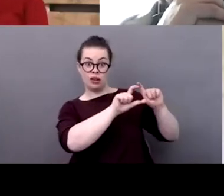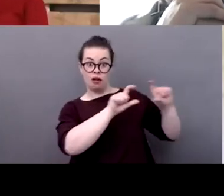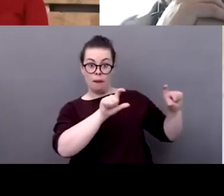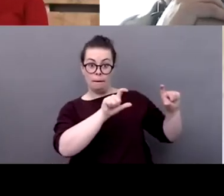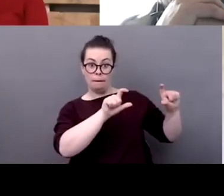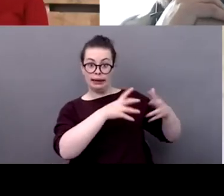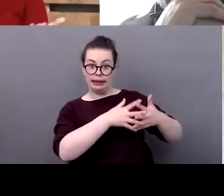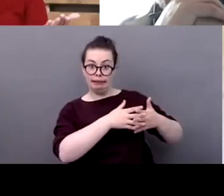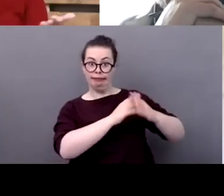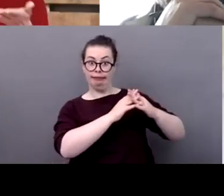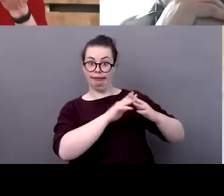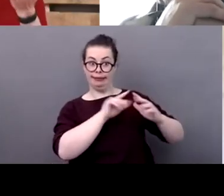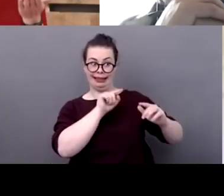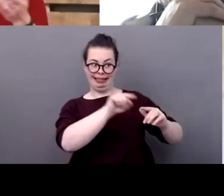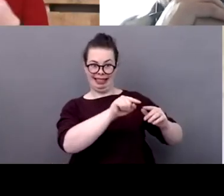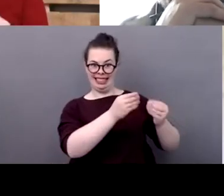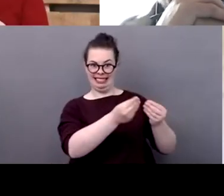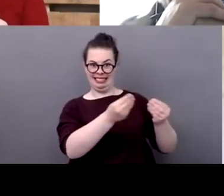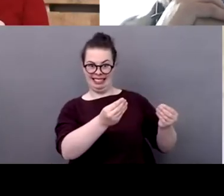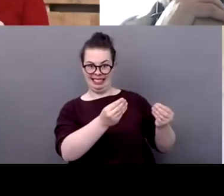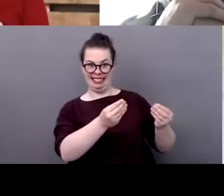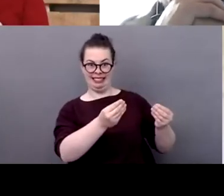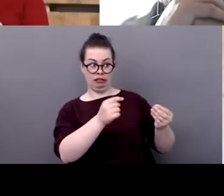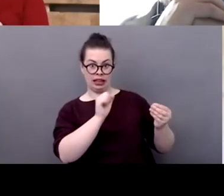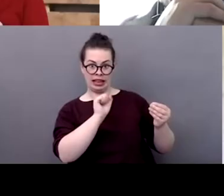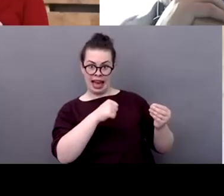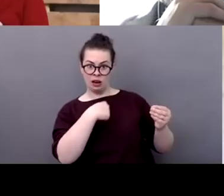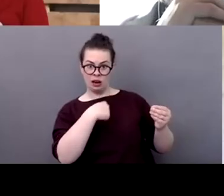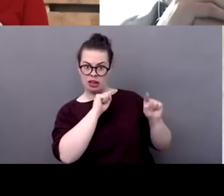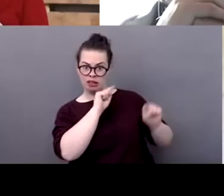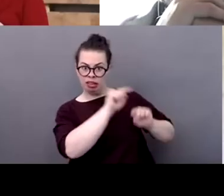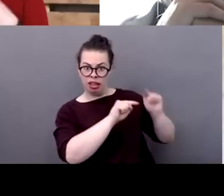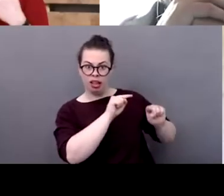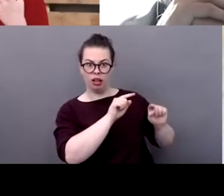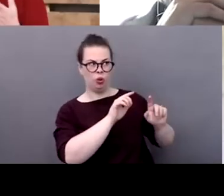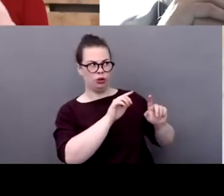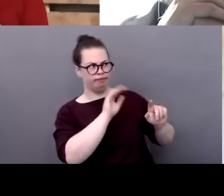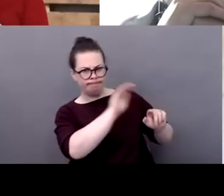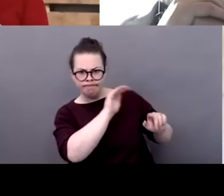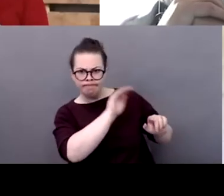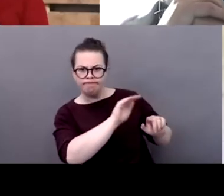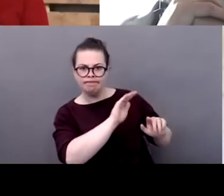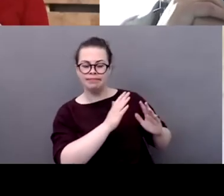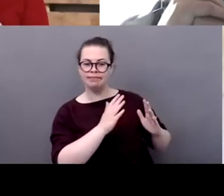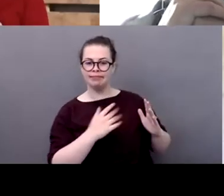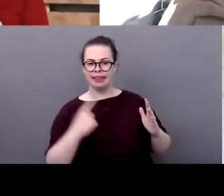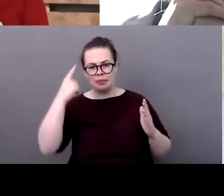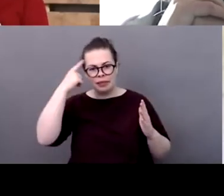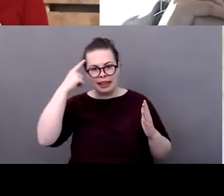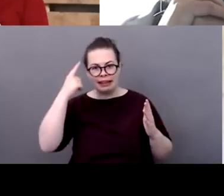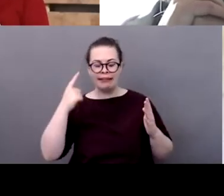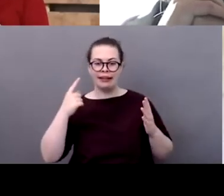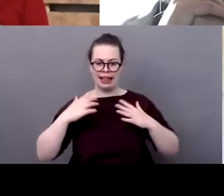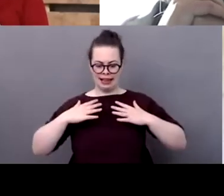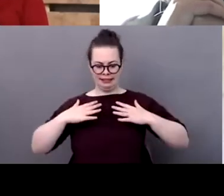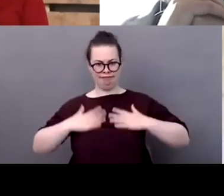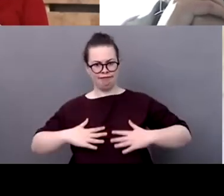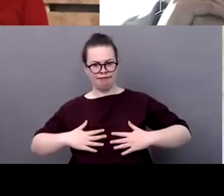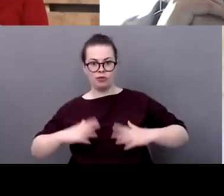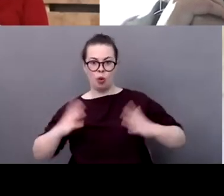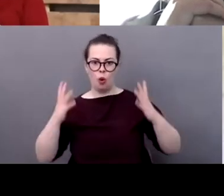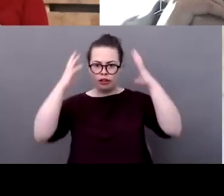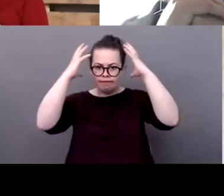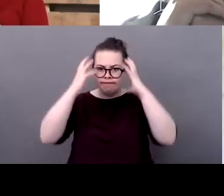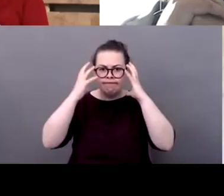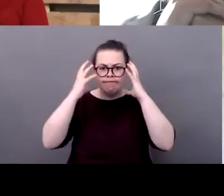we? I was thinking about those products, but also the equipment, the sports gear equipment. We need